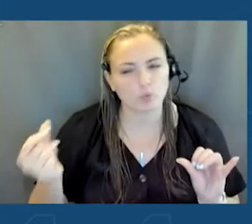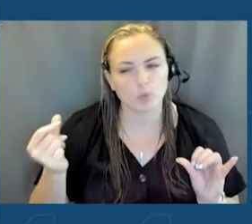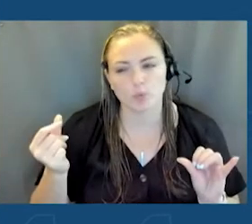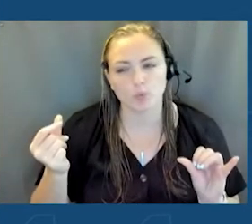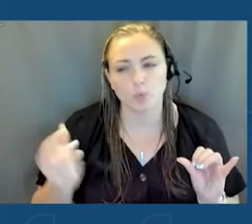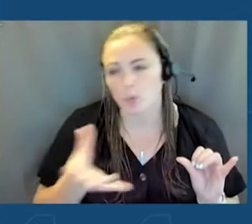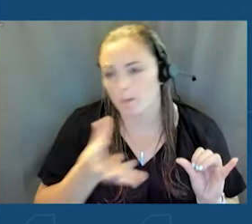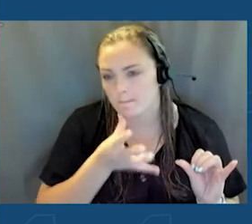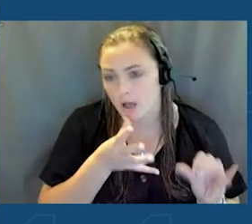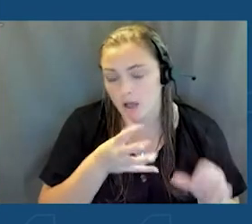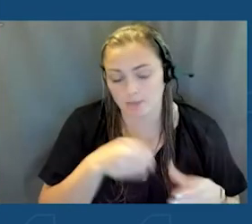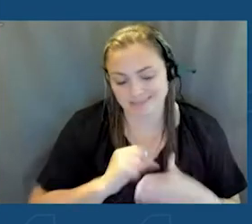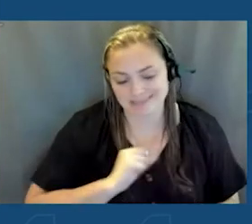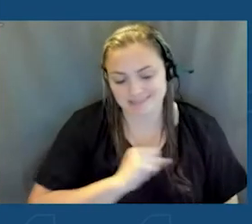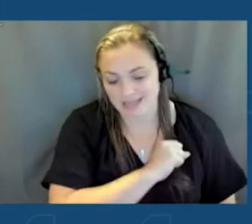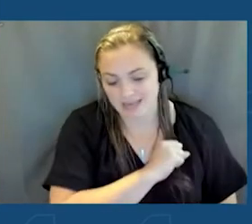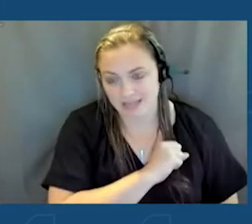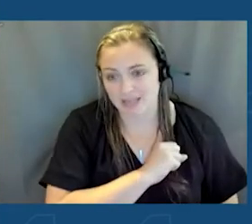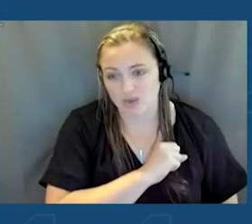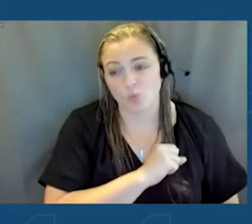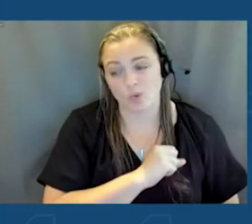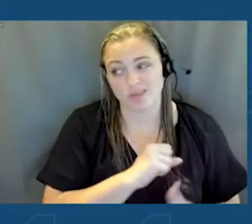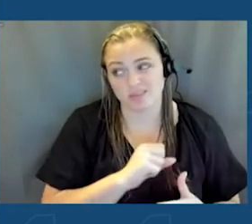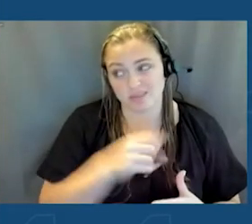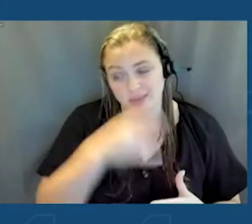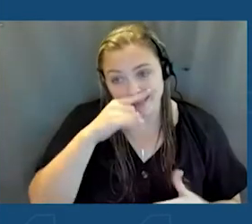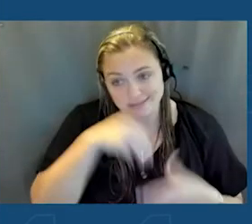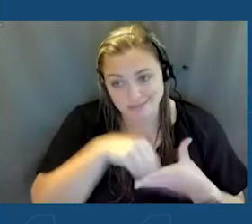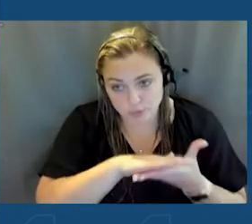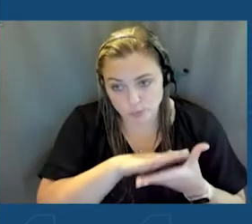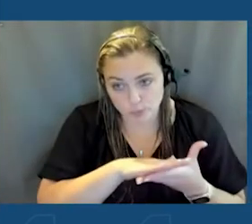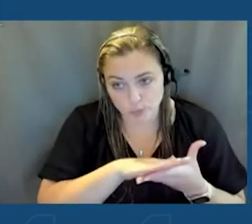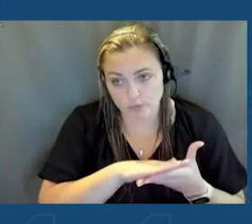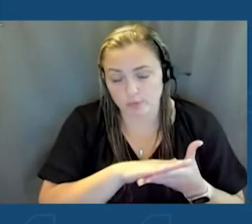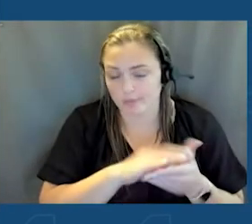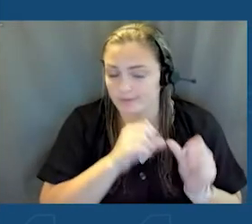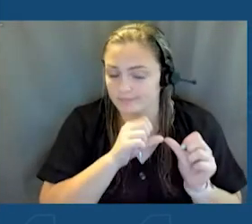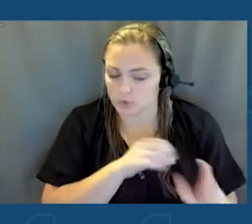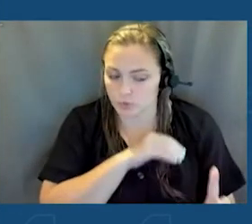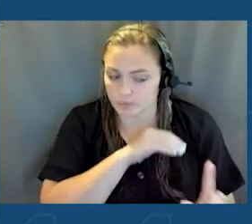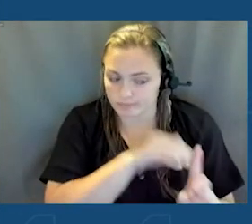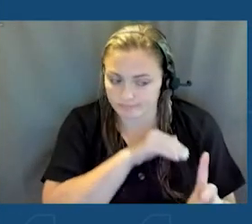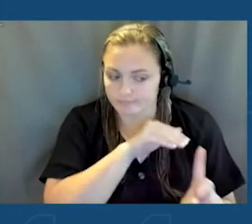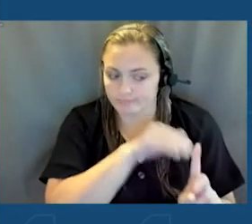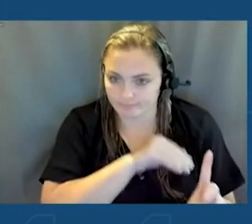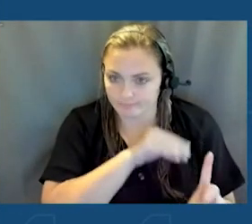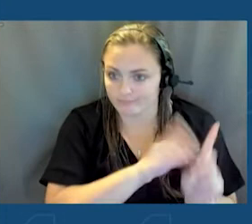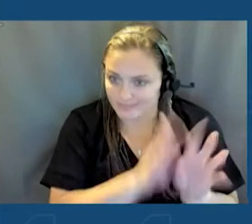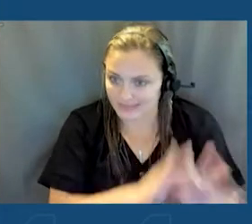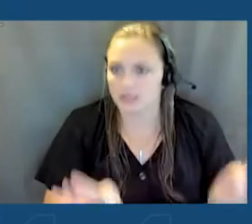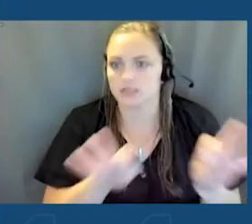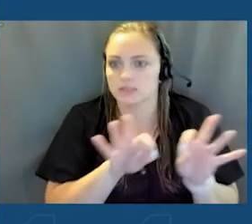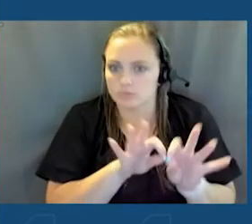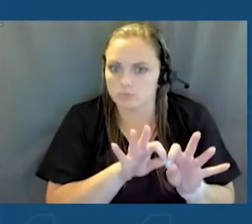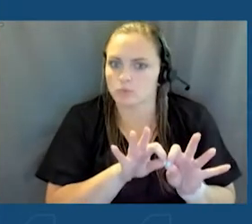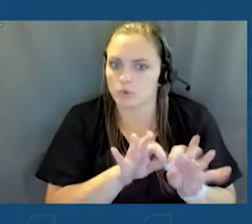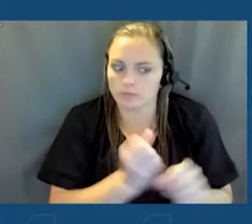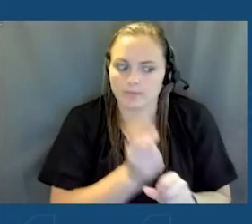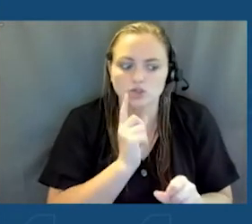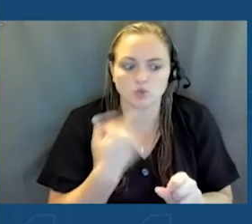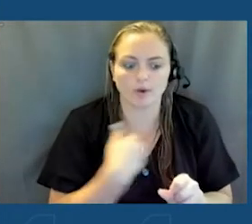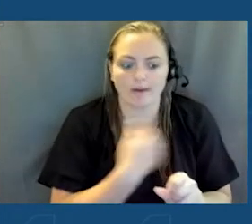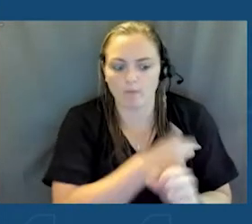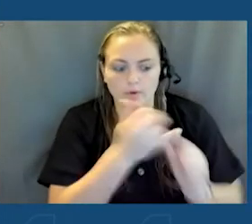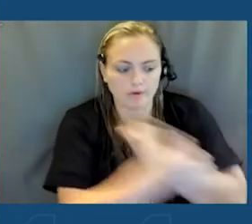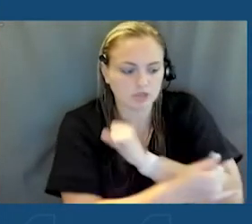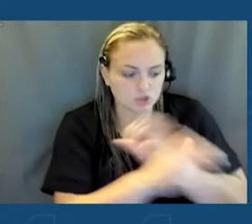moms in the Senate with school-age children, but I'm constantly reminded how vastly important it is to make sure our nation's children are cared